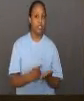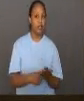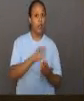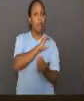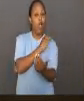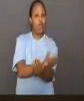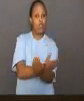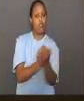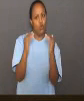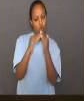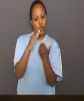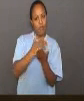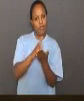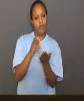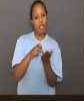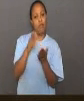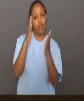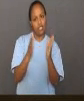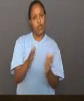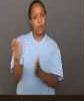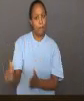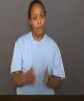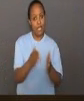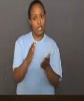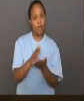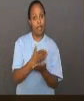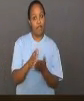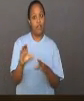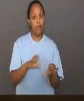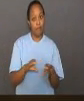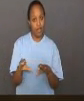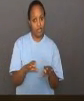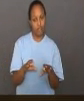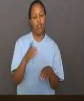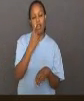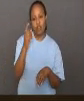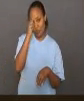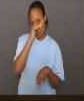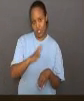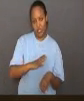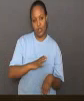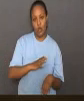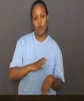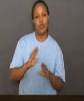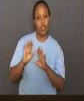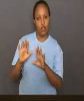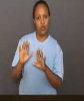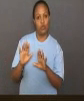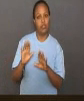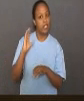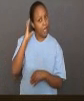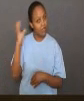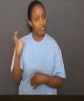We can learn to distribute power in a democratic way so that everyone feels like